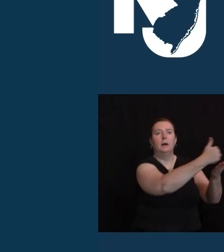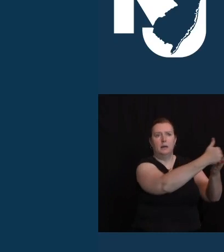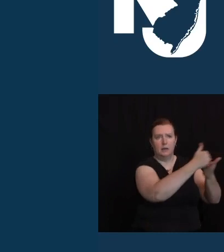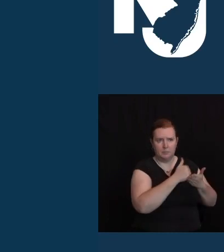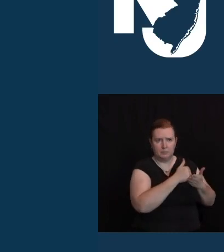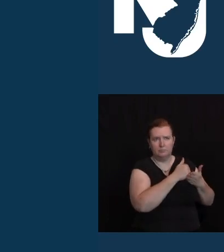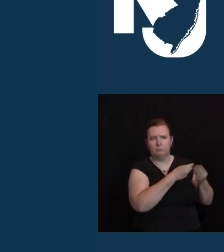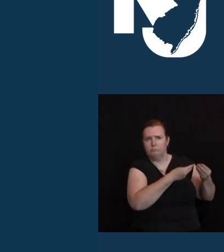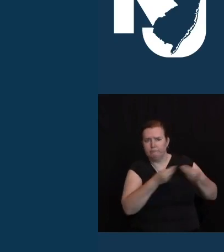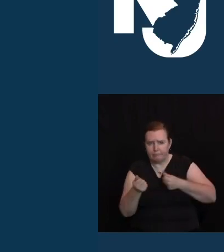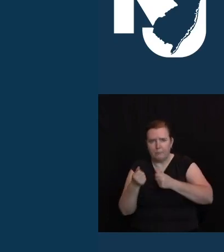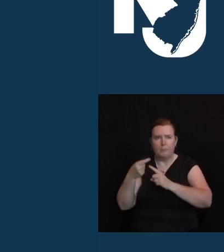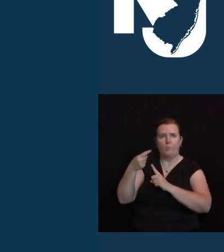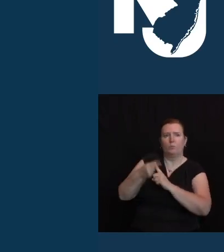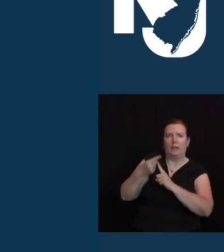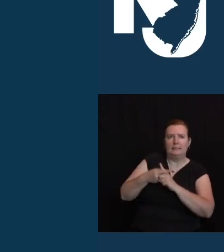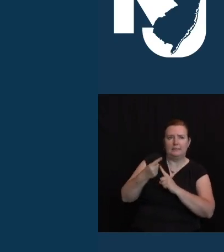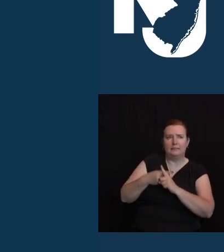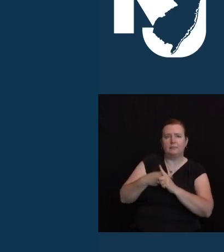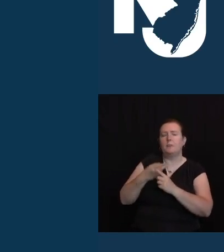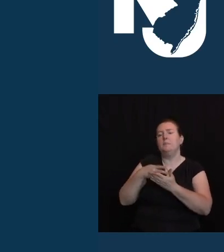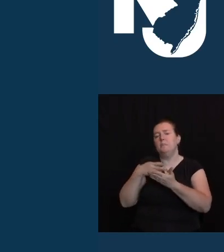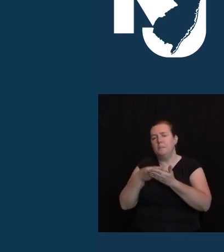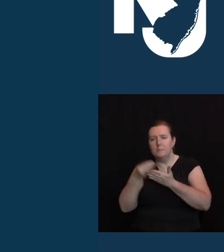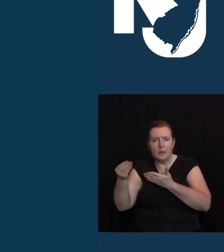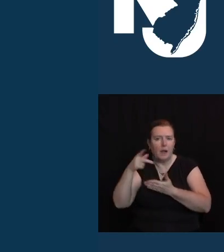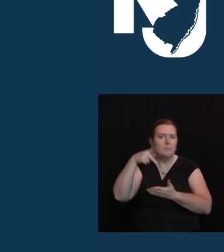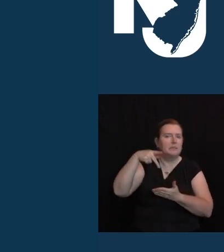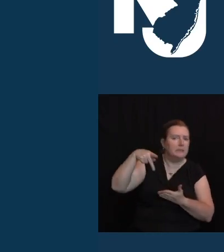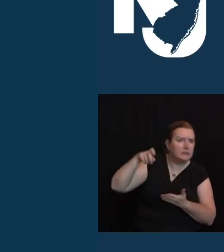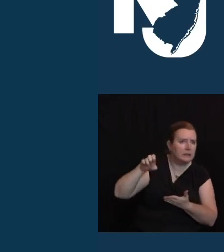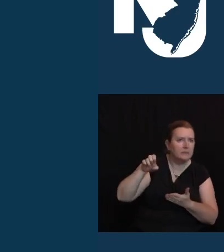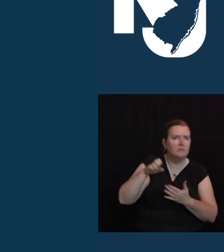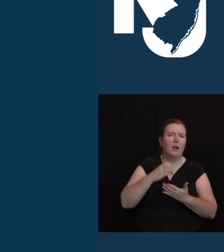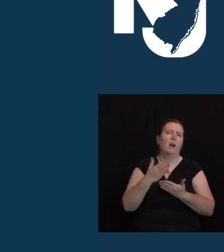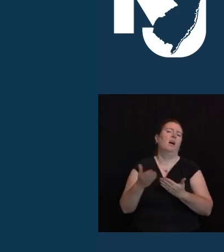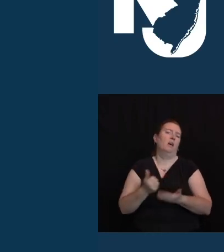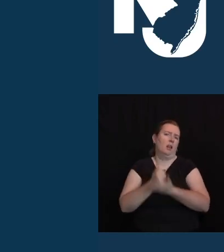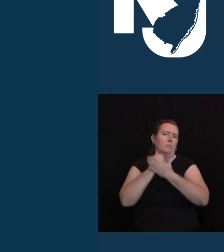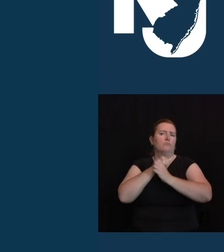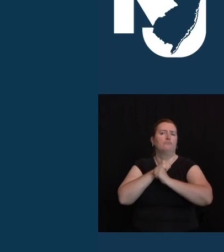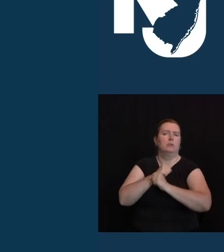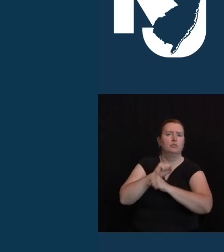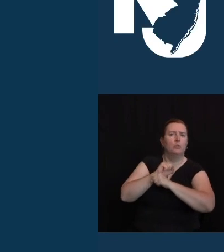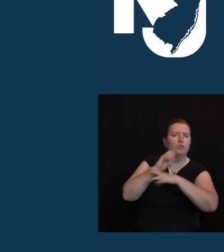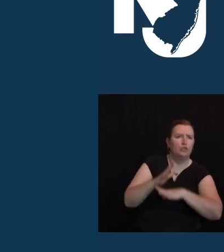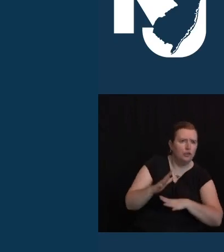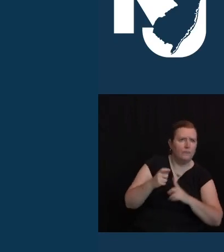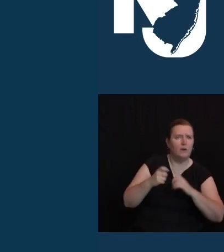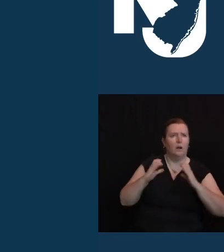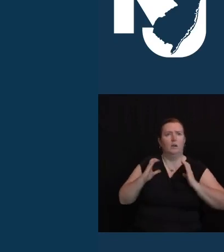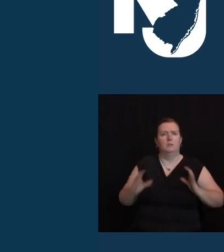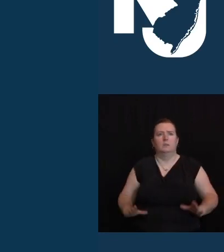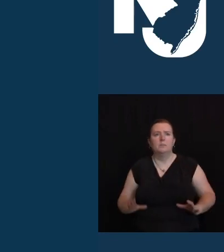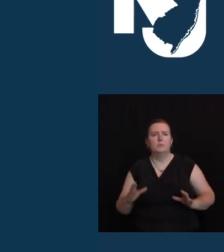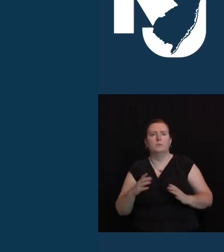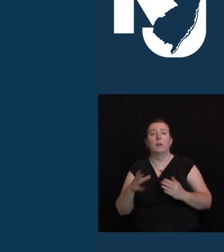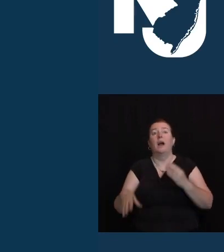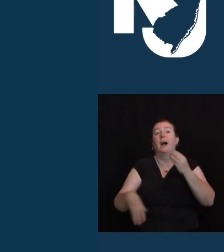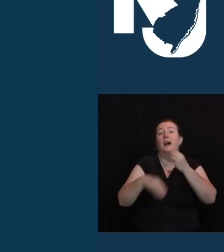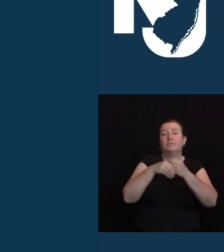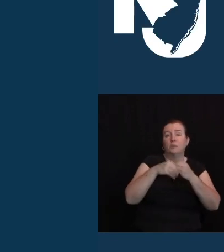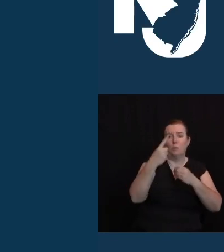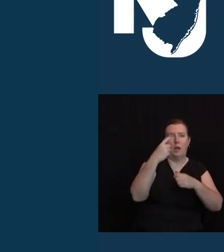other materials to protect their employees and customers, and by the way, to even put an additional employee at the door to ensure